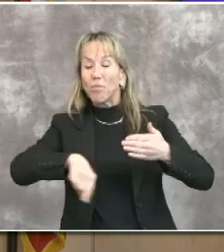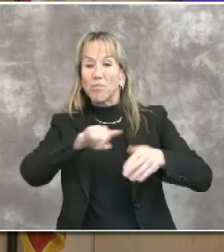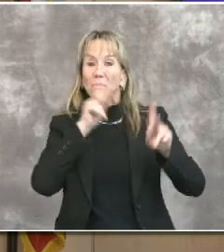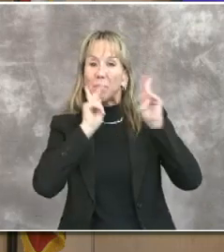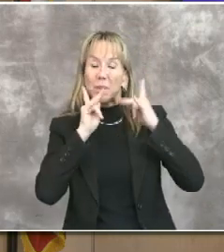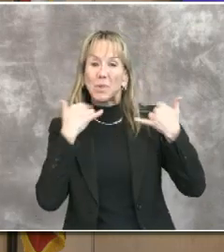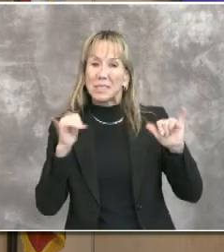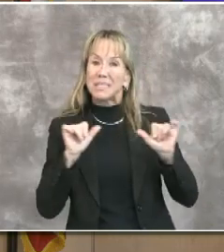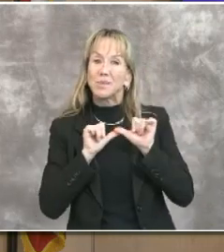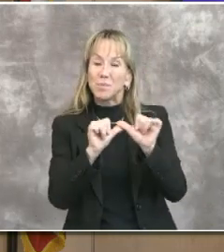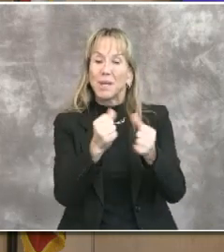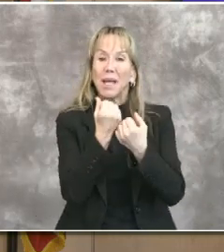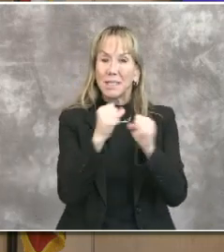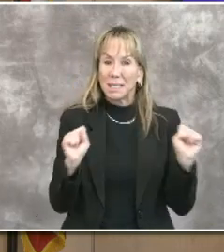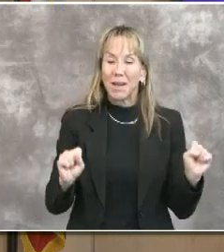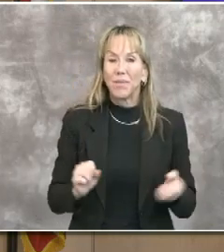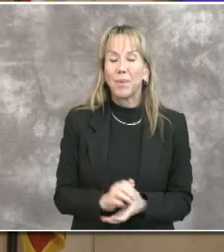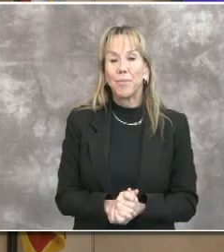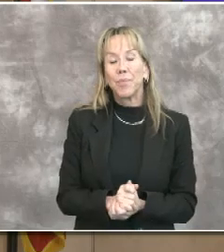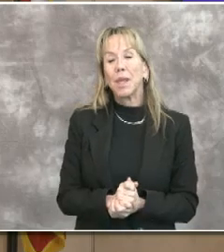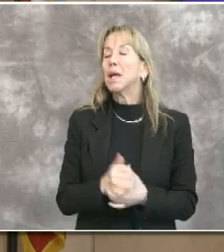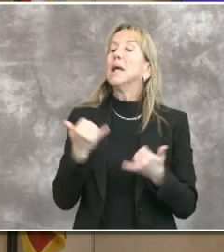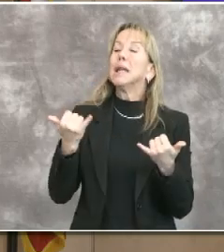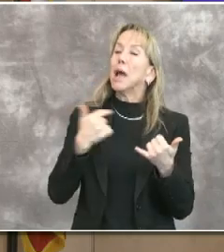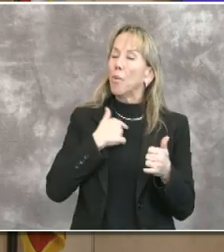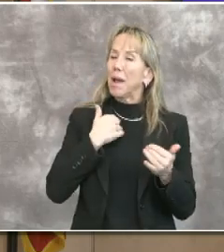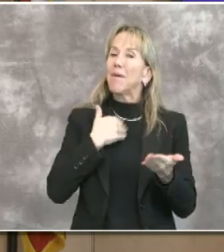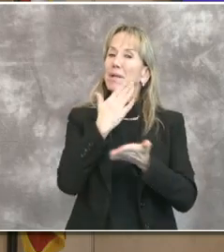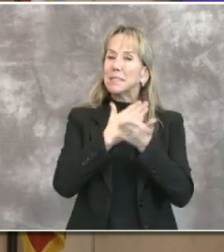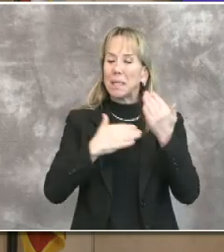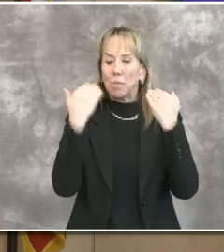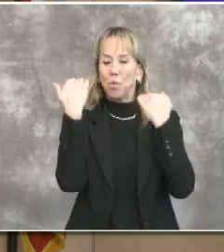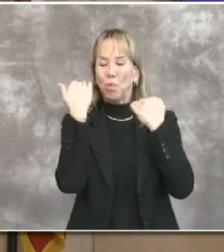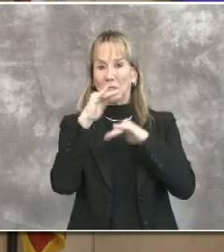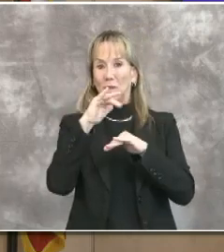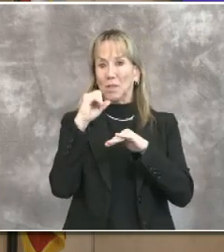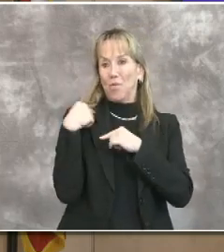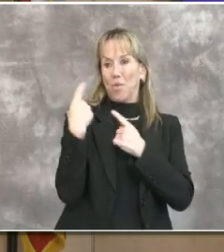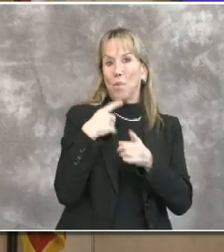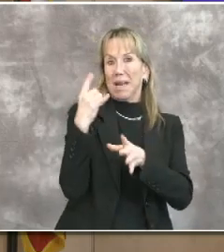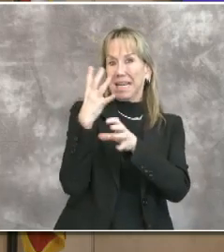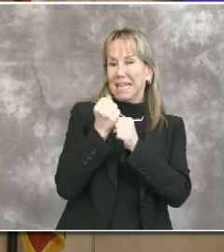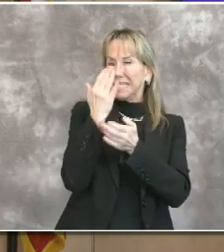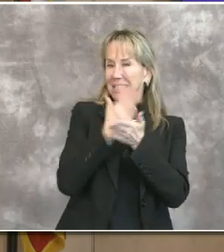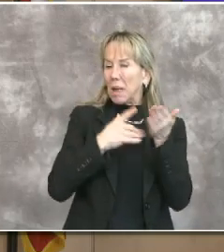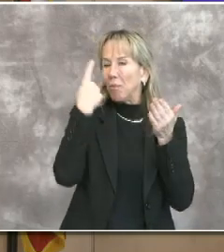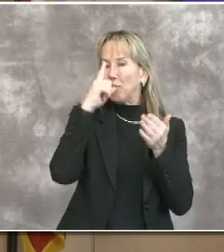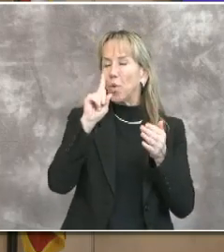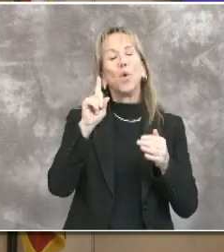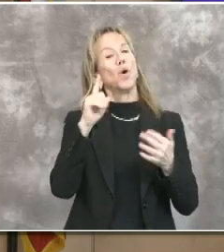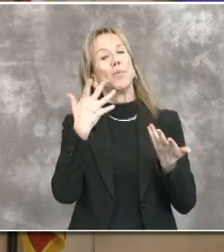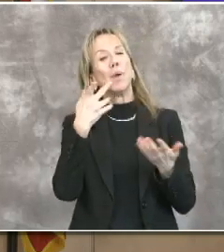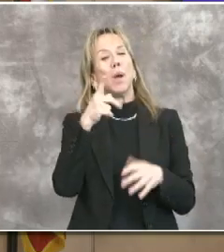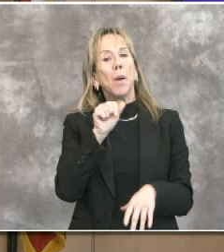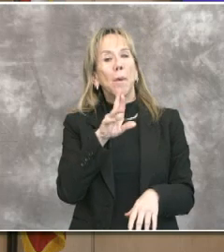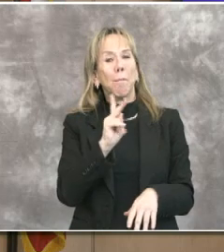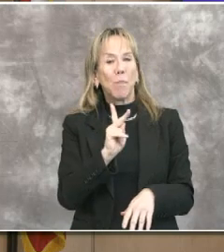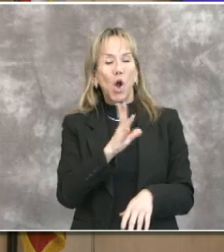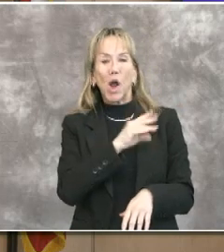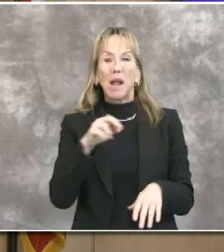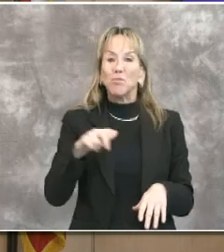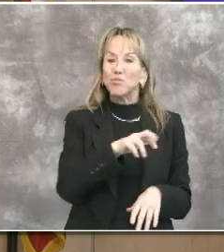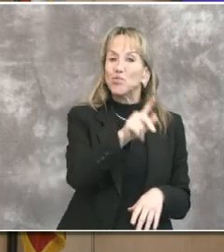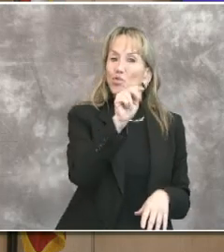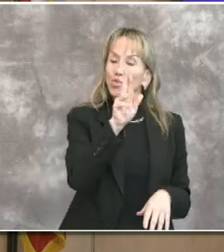public health orders from the county provided some restrictions on parks and trails. But under those current restrictions, parks and